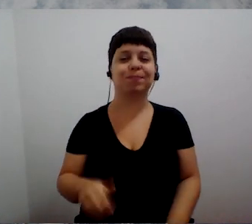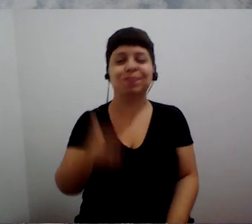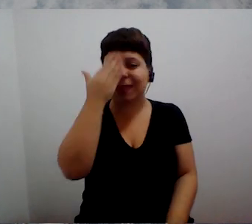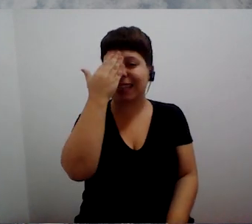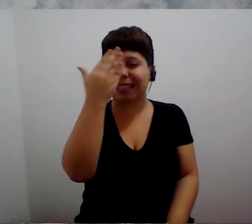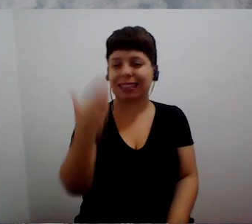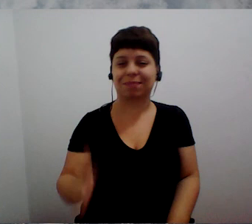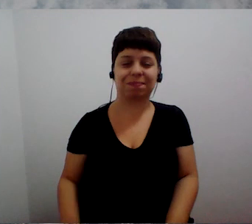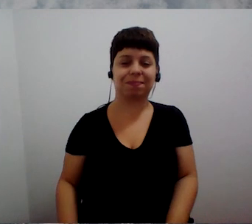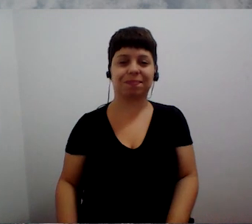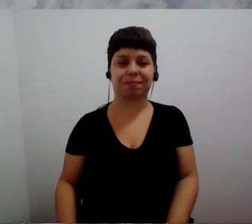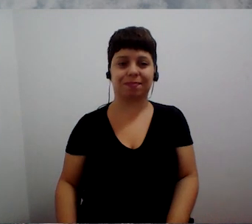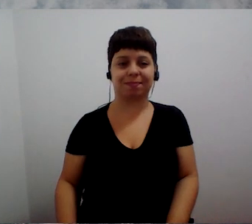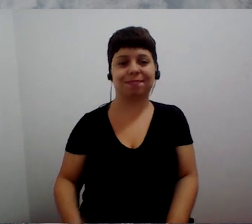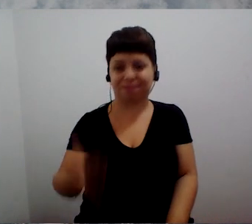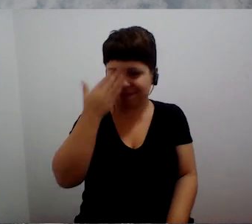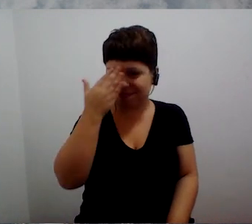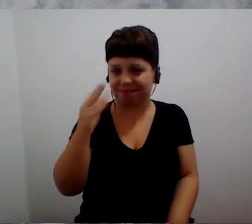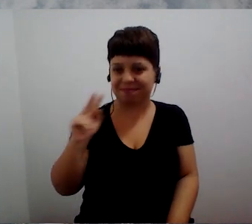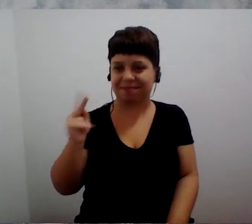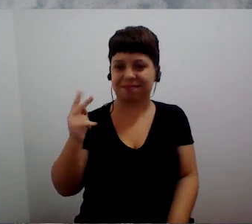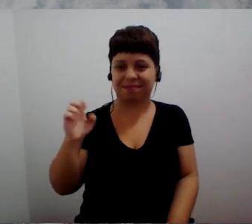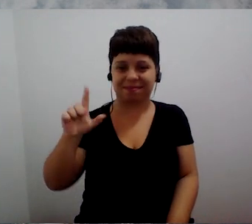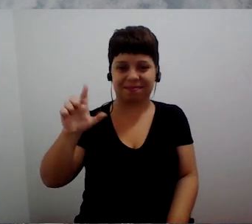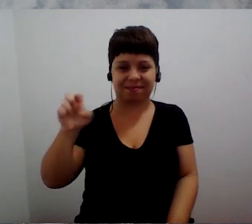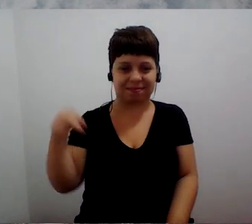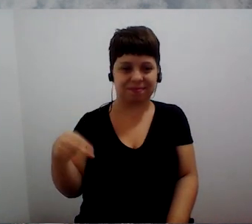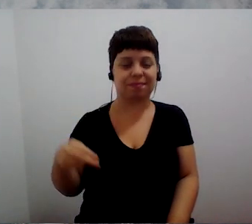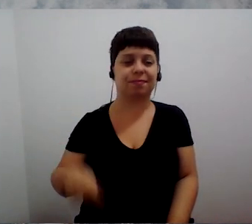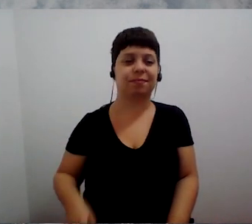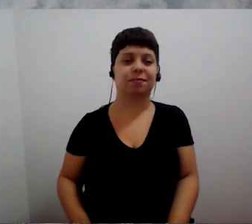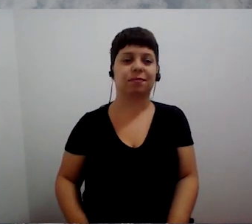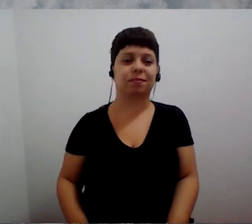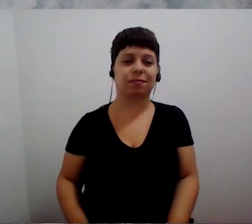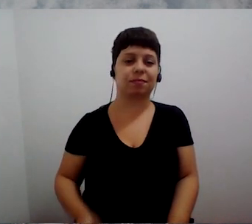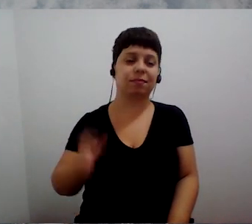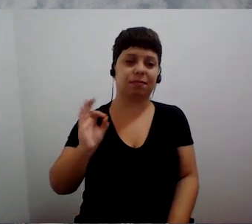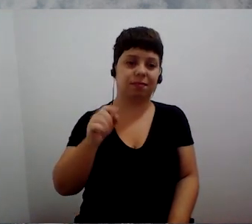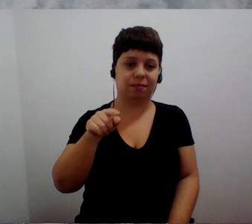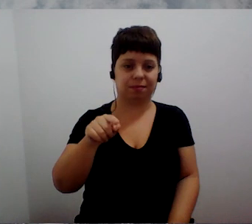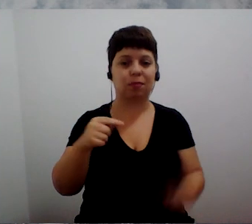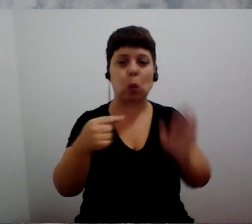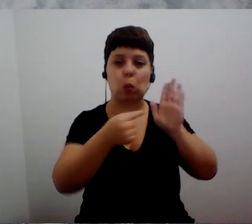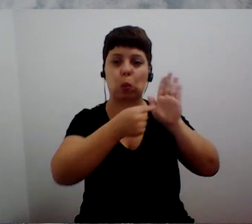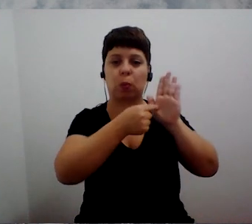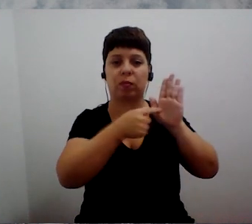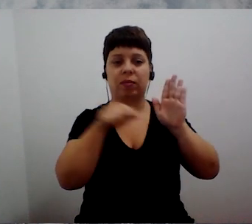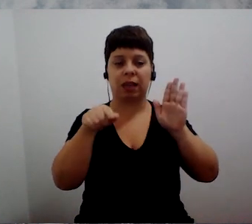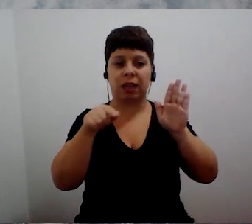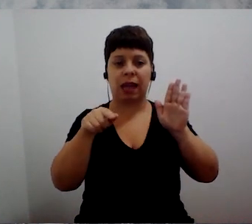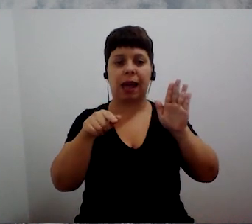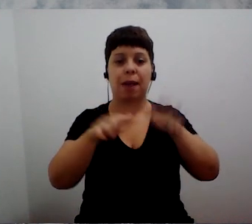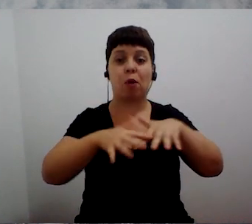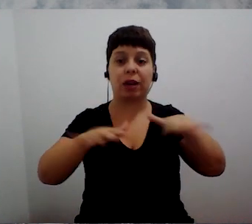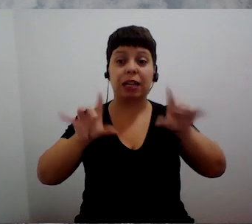you. Thank you, Helen. Yes, in fact, one of the points you mentioned, which is a marine spatial planning,